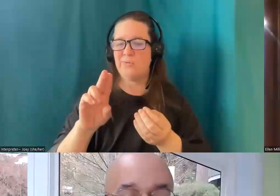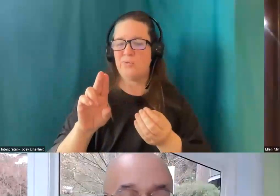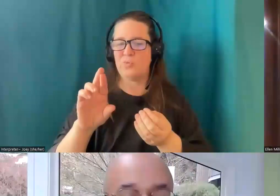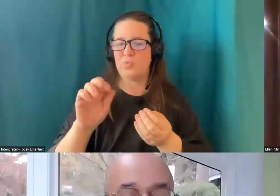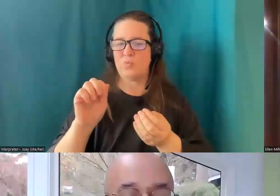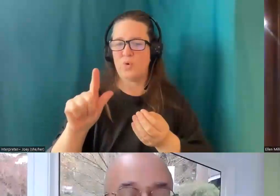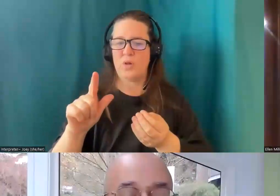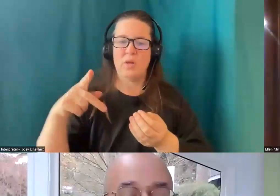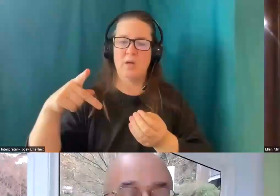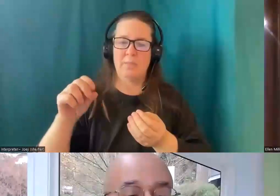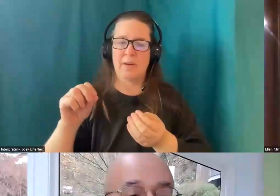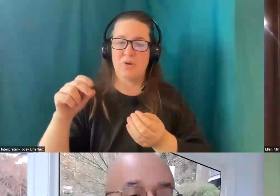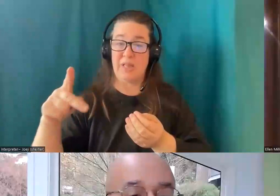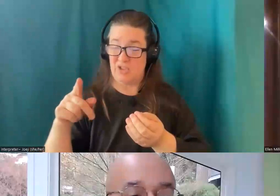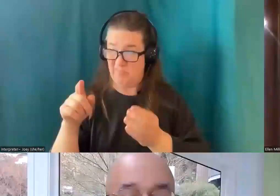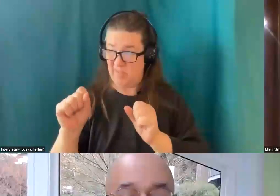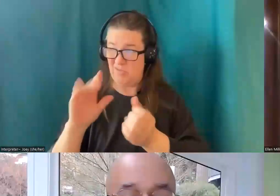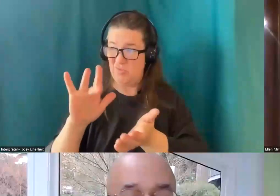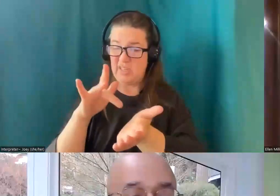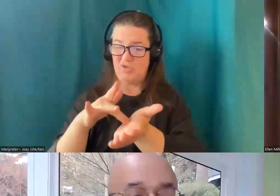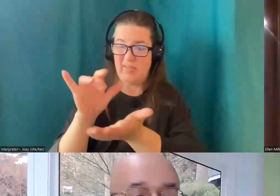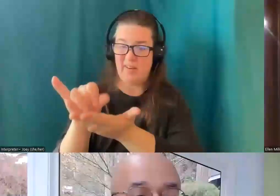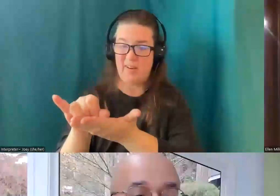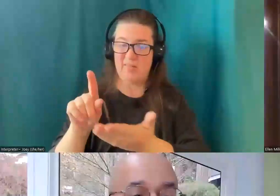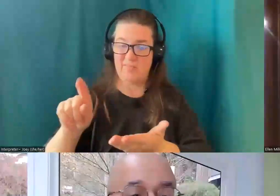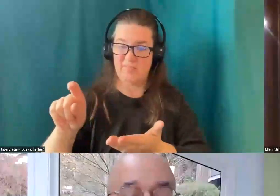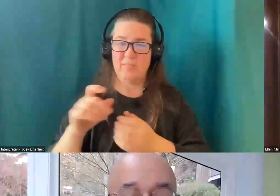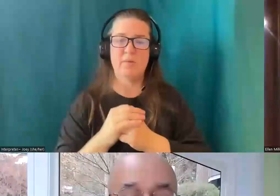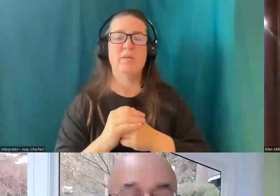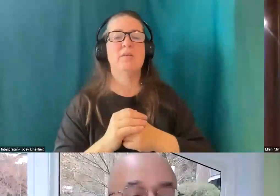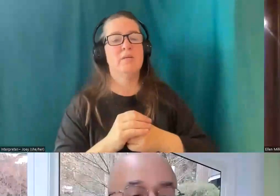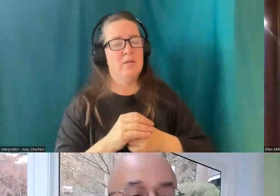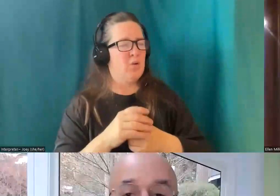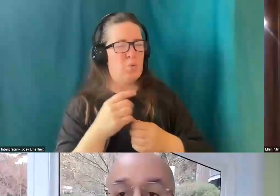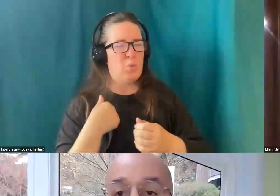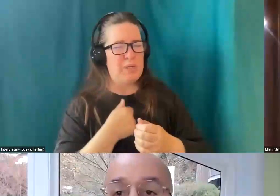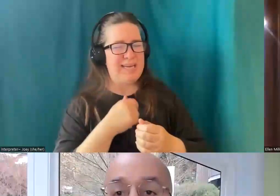so do you want to talk a little bit about how we're going to look at statewide representation